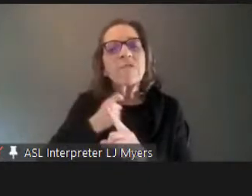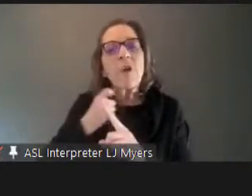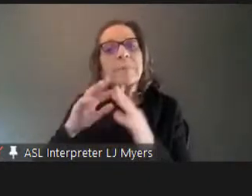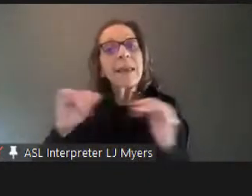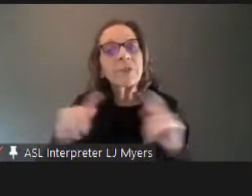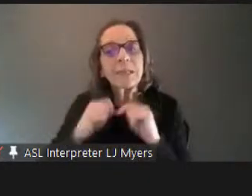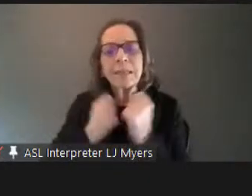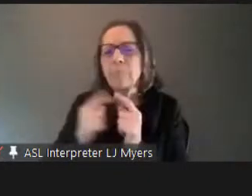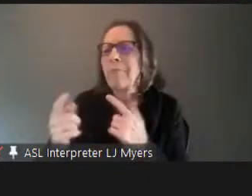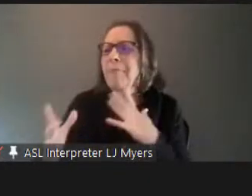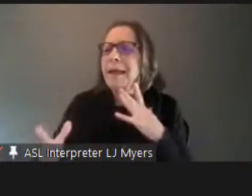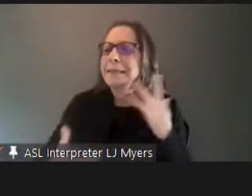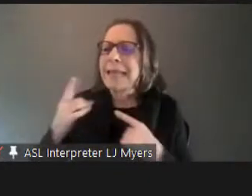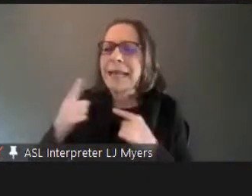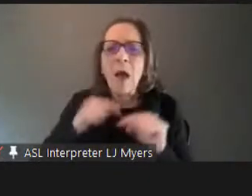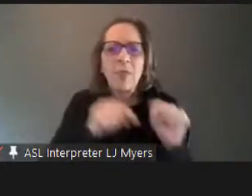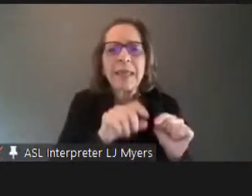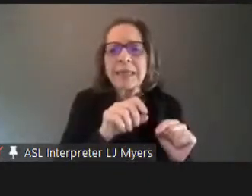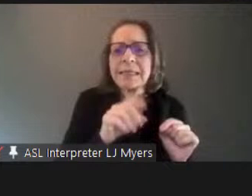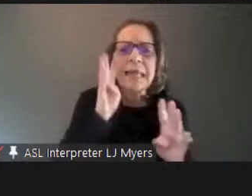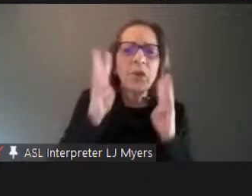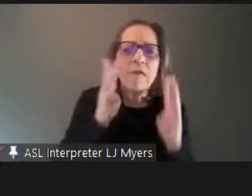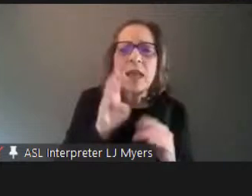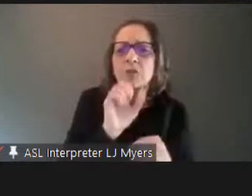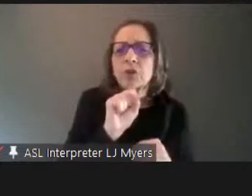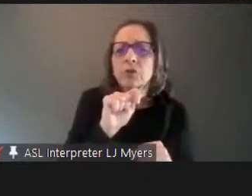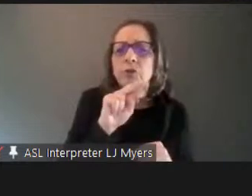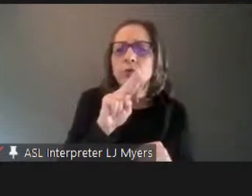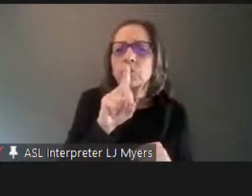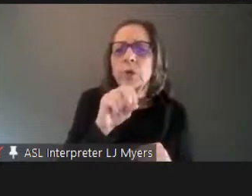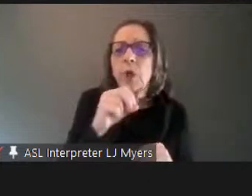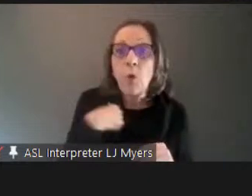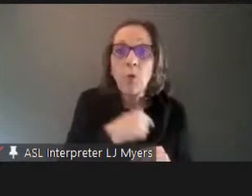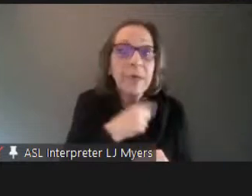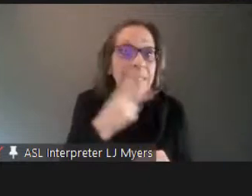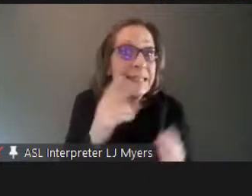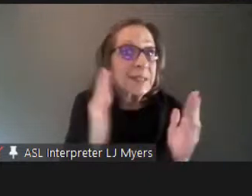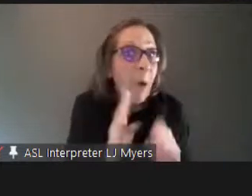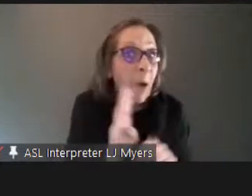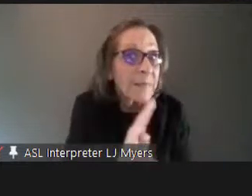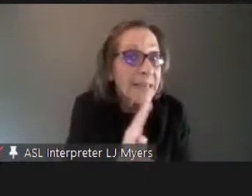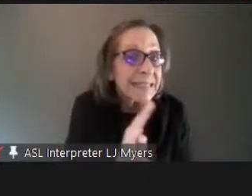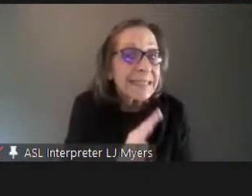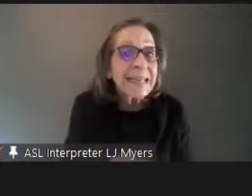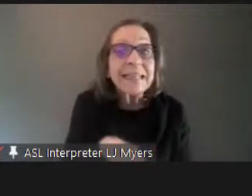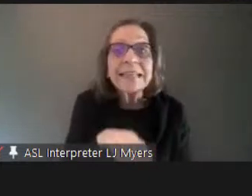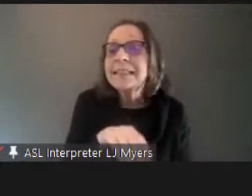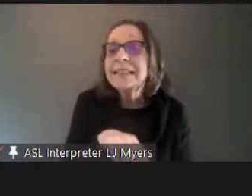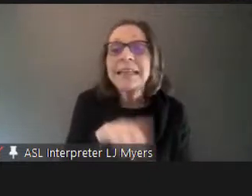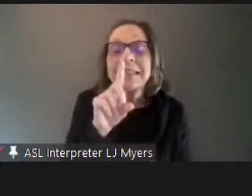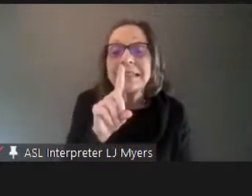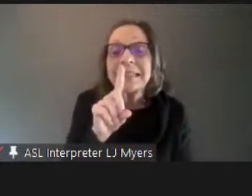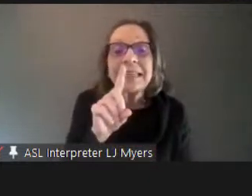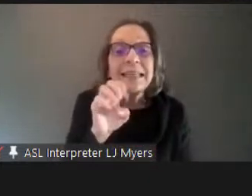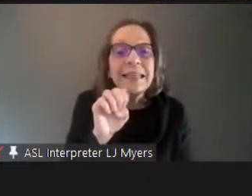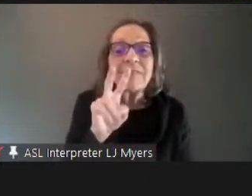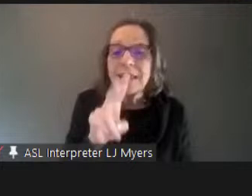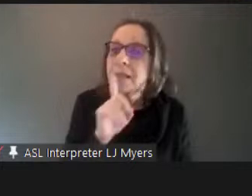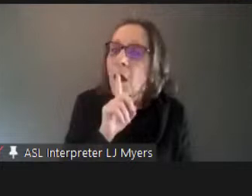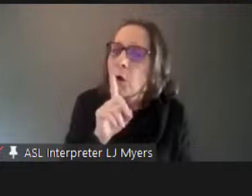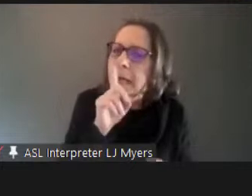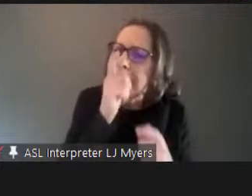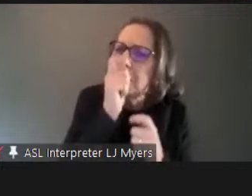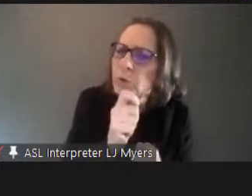excited about this Innovation Studio. We see a lot of times small businesses, DBEs are really interested in participating and working